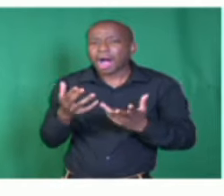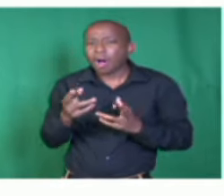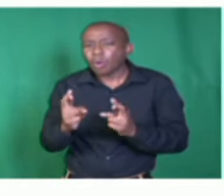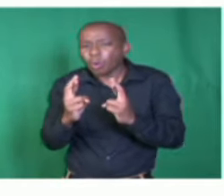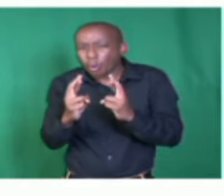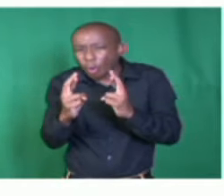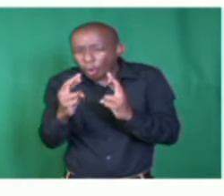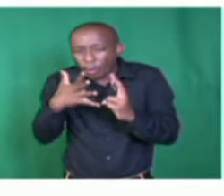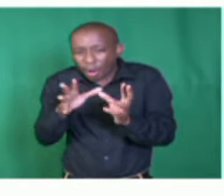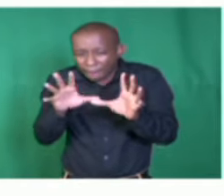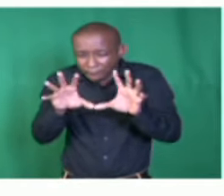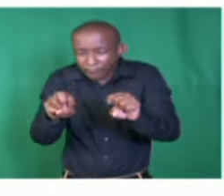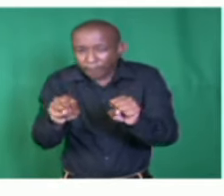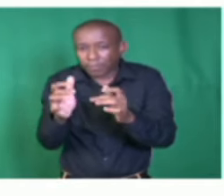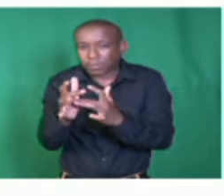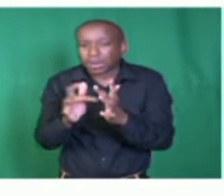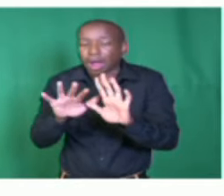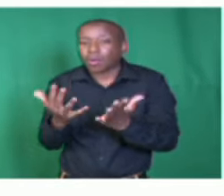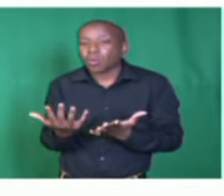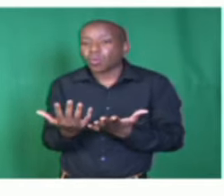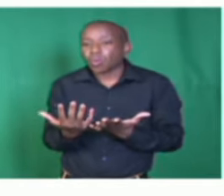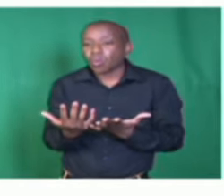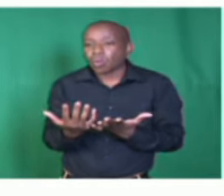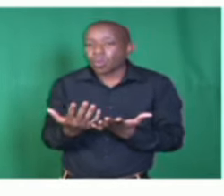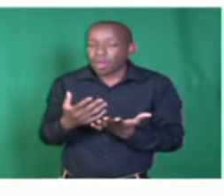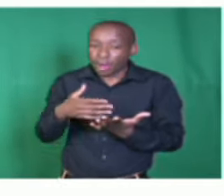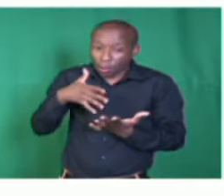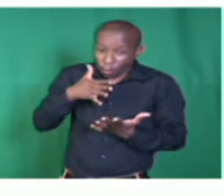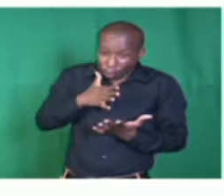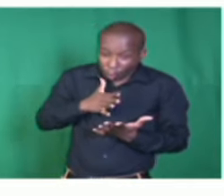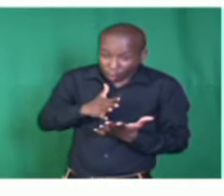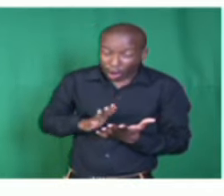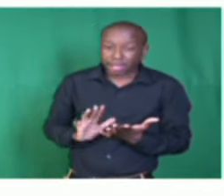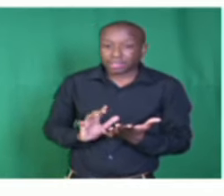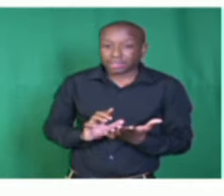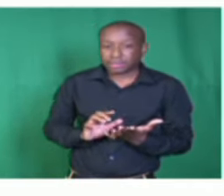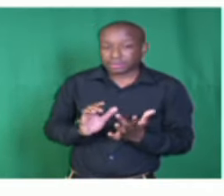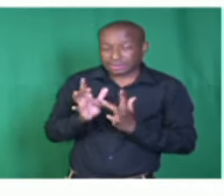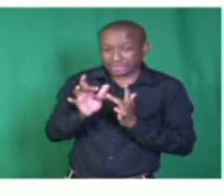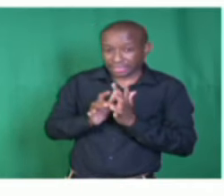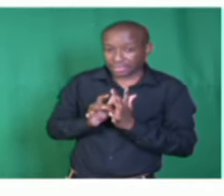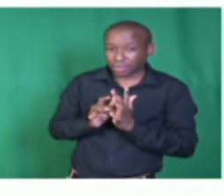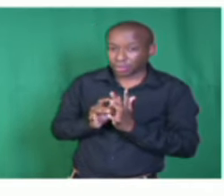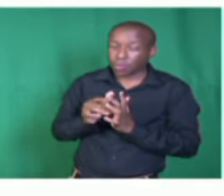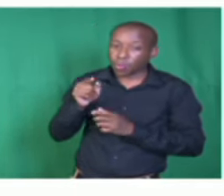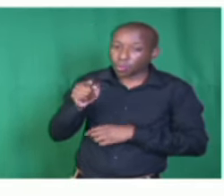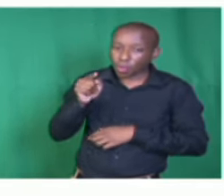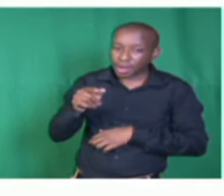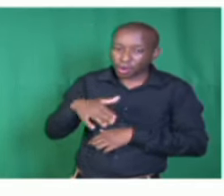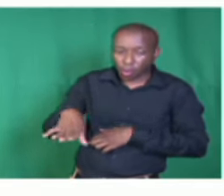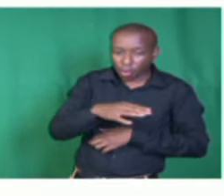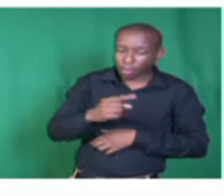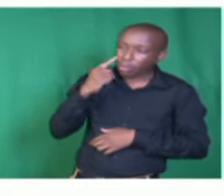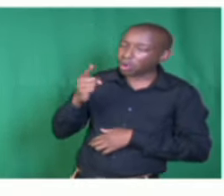trap Jesus Christ? They wanted to discredit him in front of